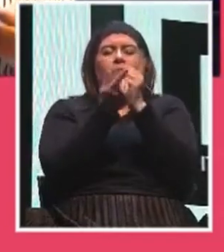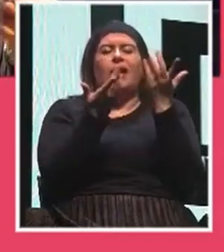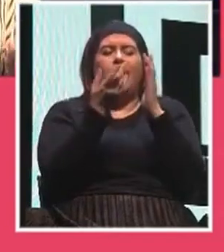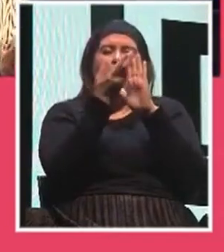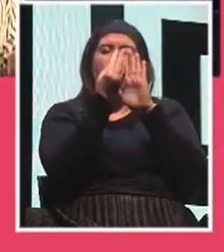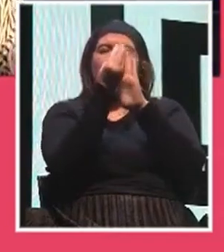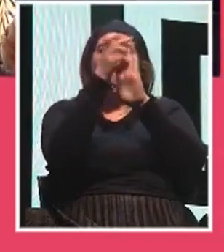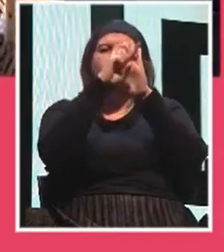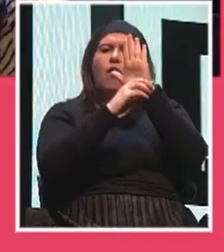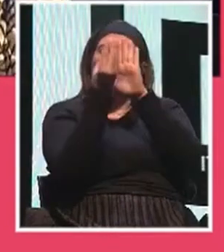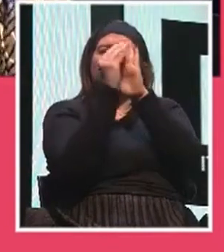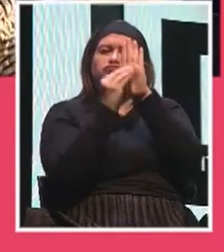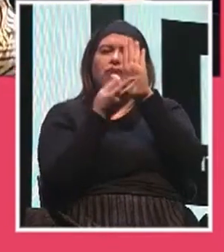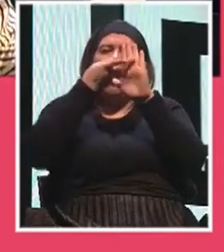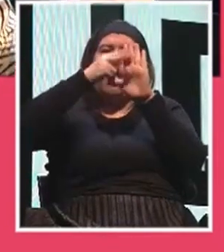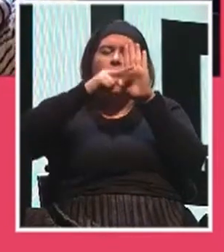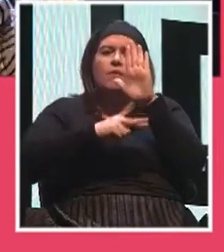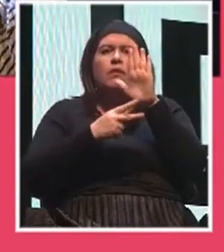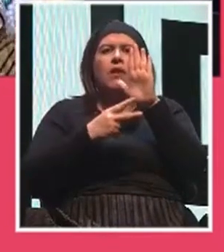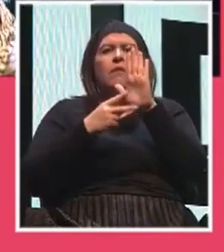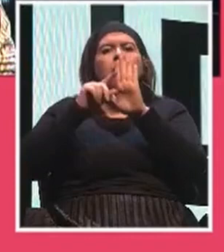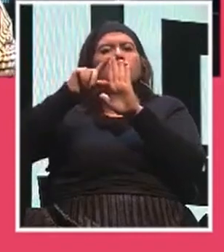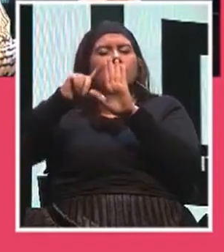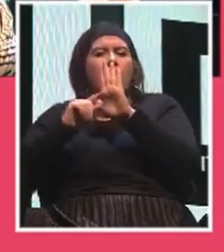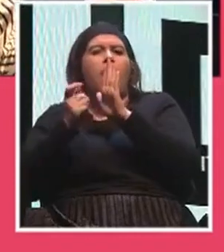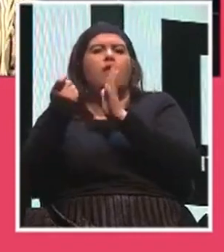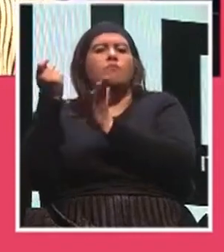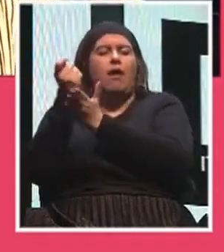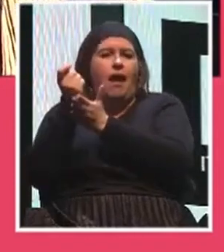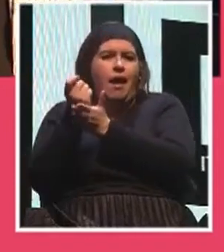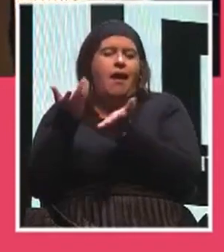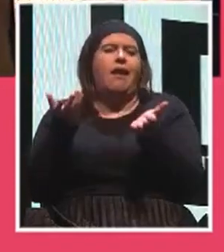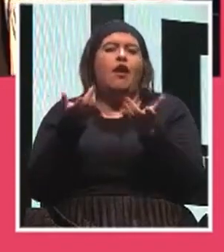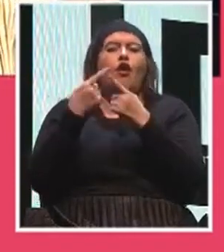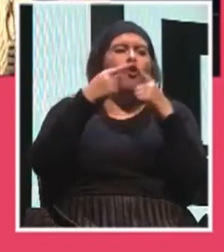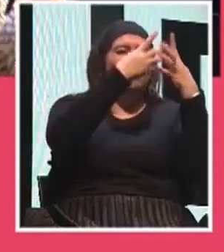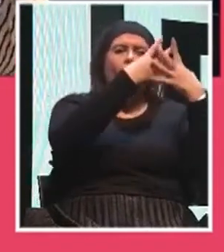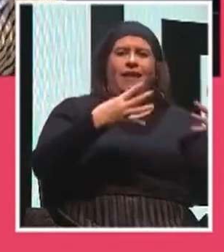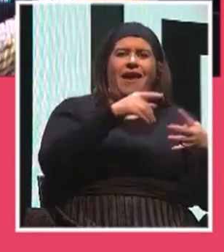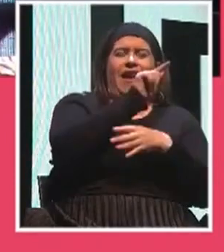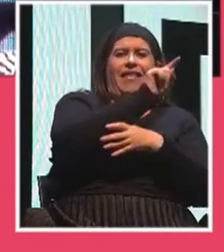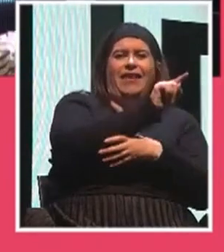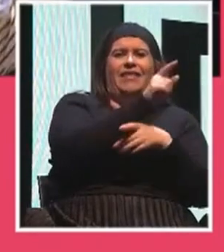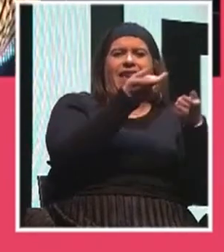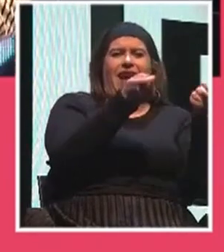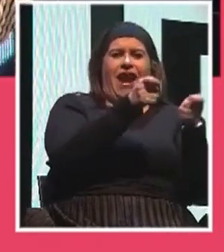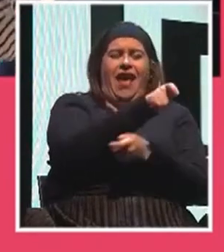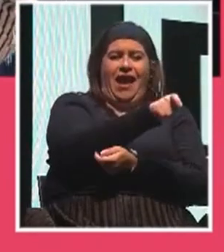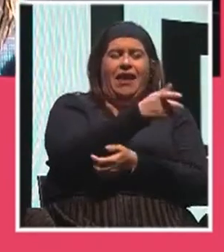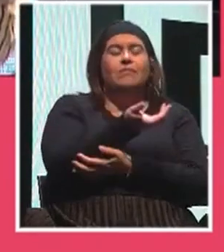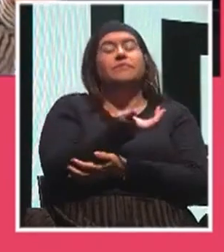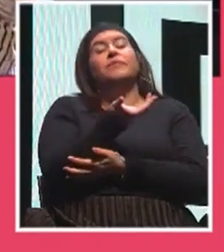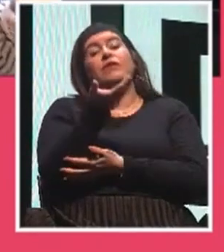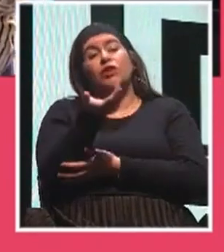also paid less money to the creators than the broadcast networks did. But in exchange for the less money, they gave